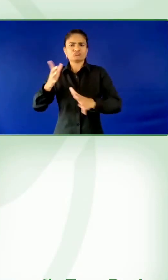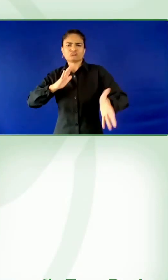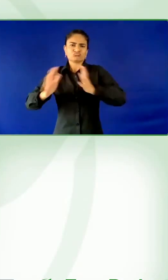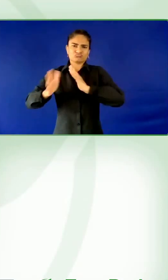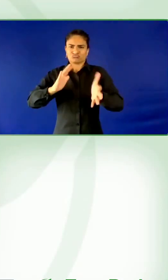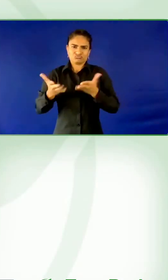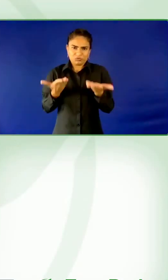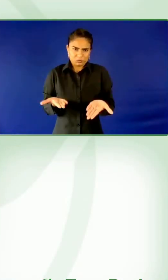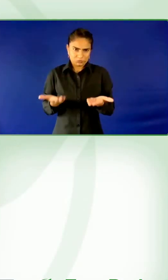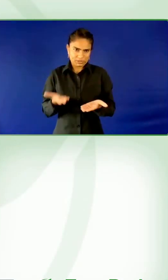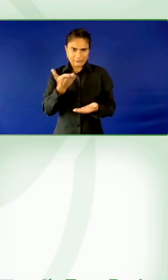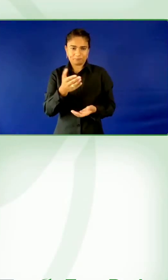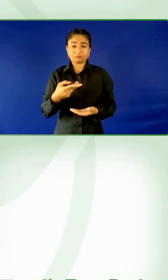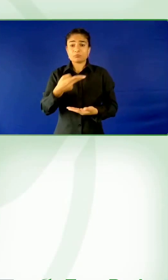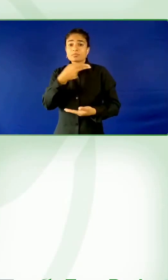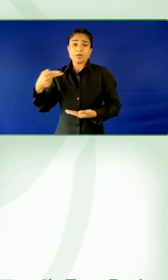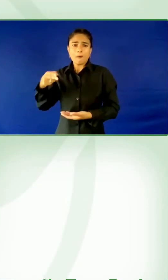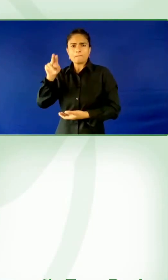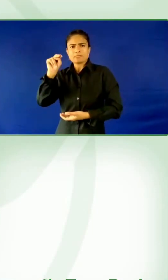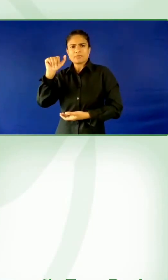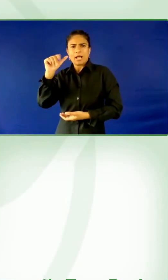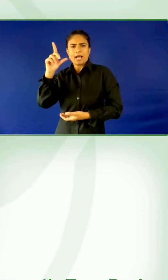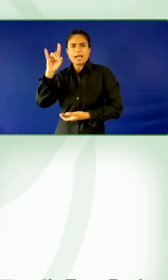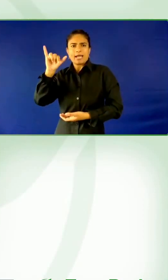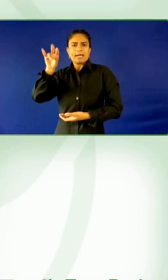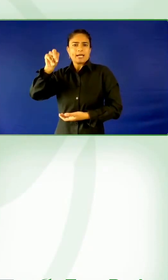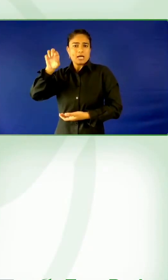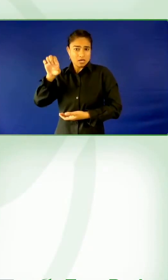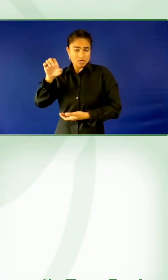like to join us, we'd be happy to listen.